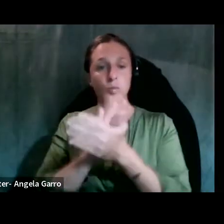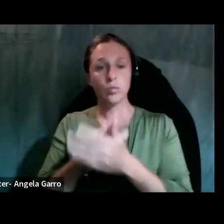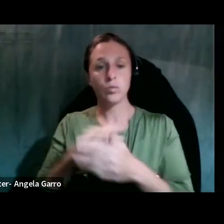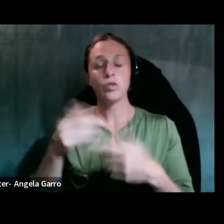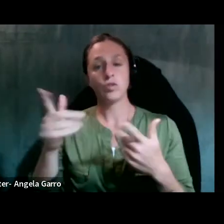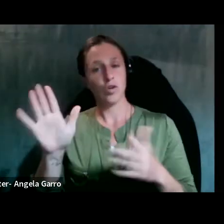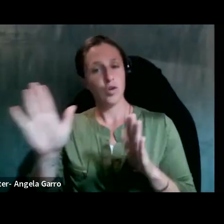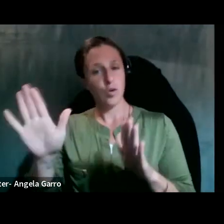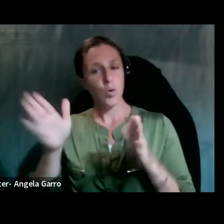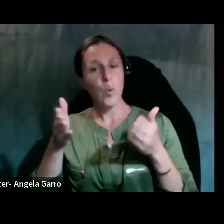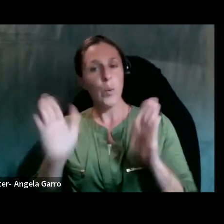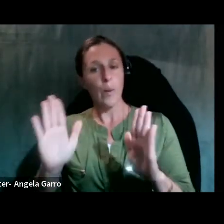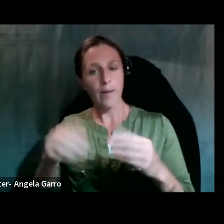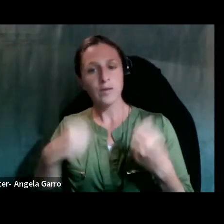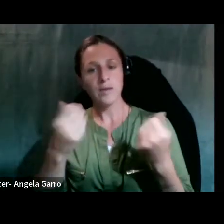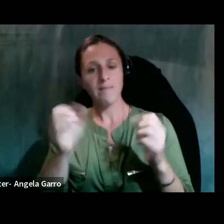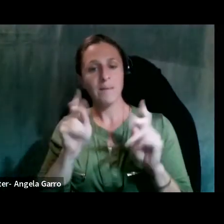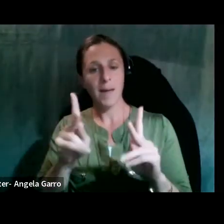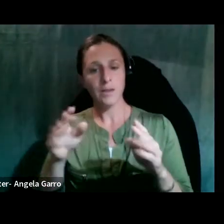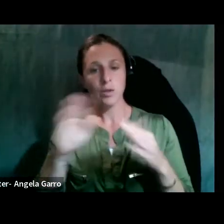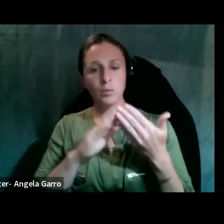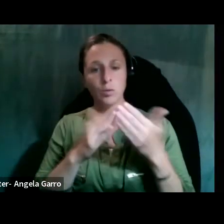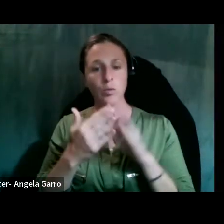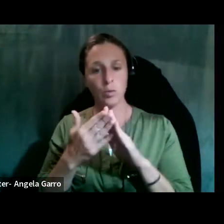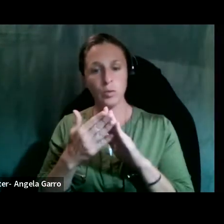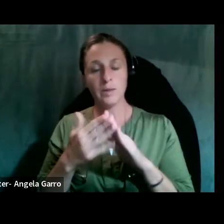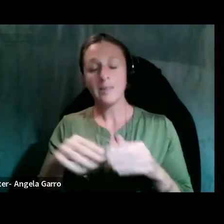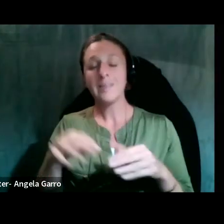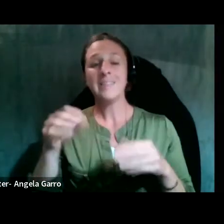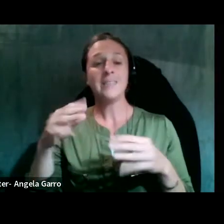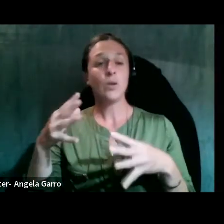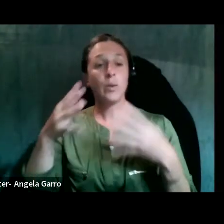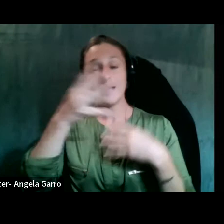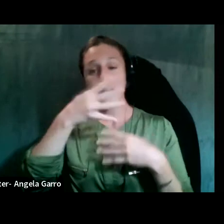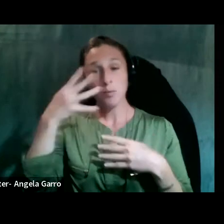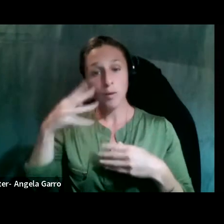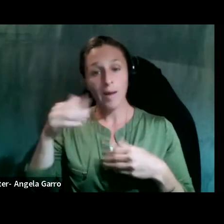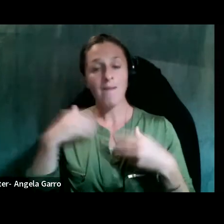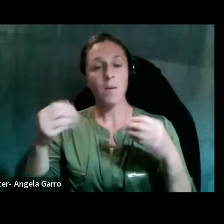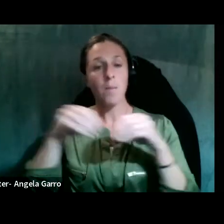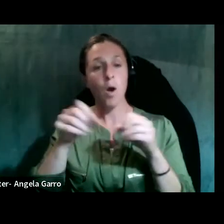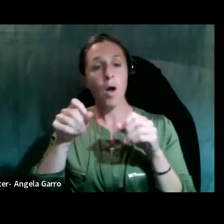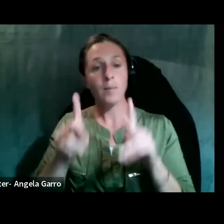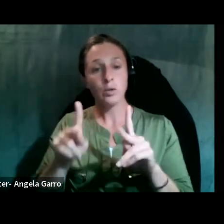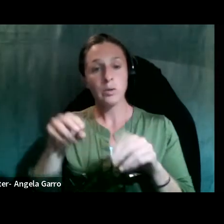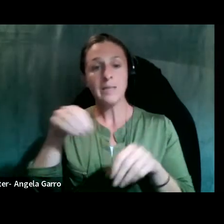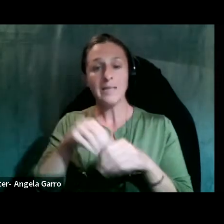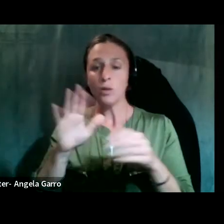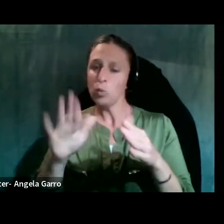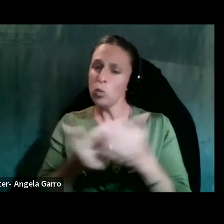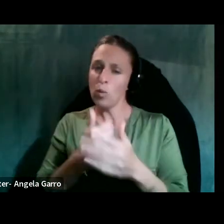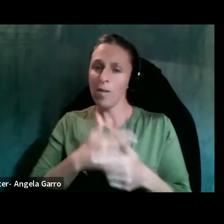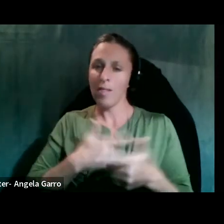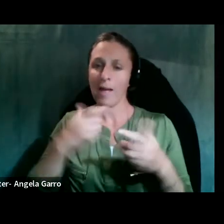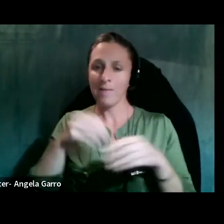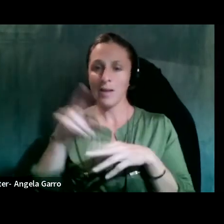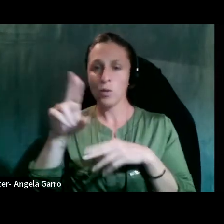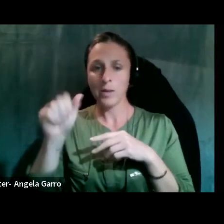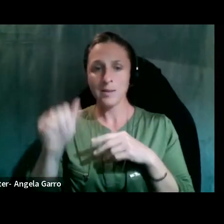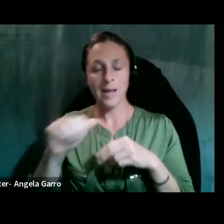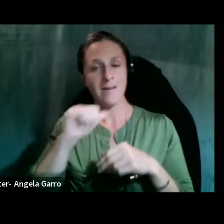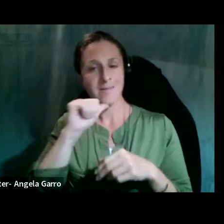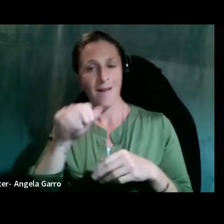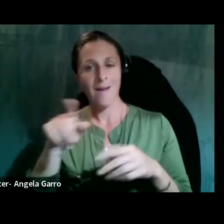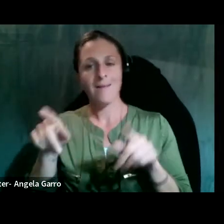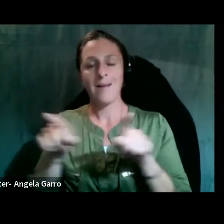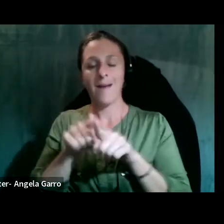to the community, so immigrants could have more opportunities in their new life in the United States and not be second-class